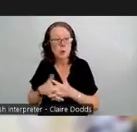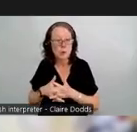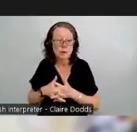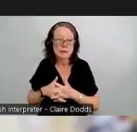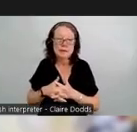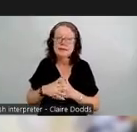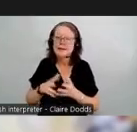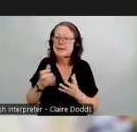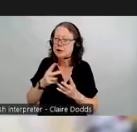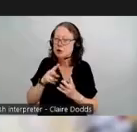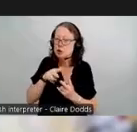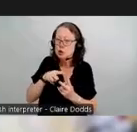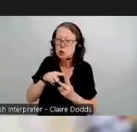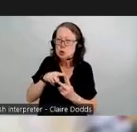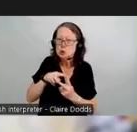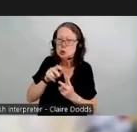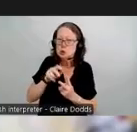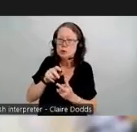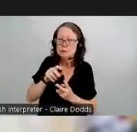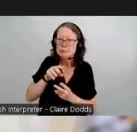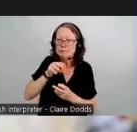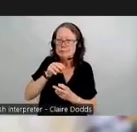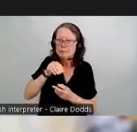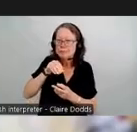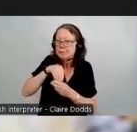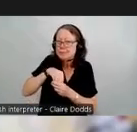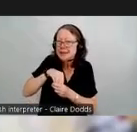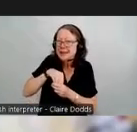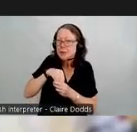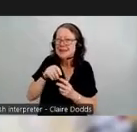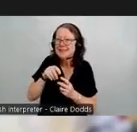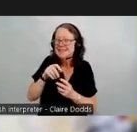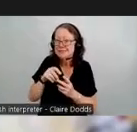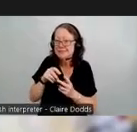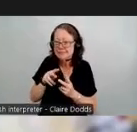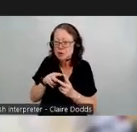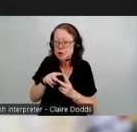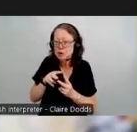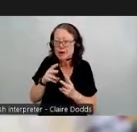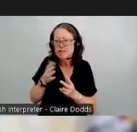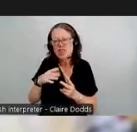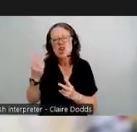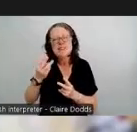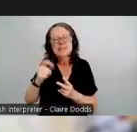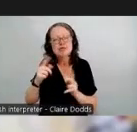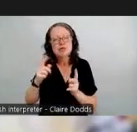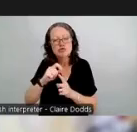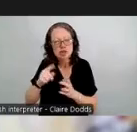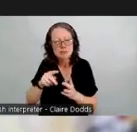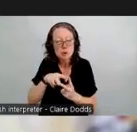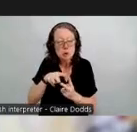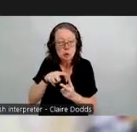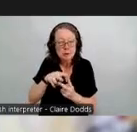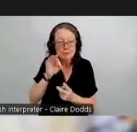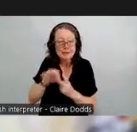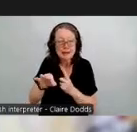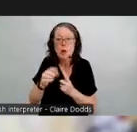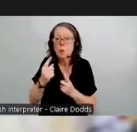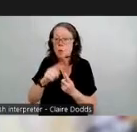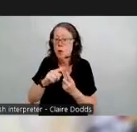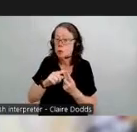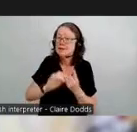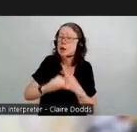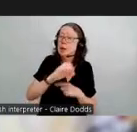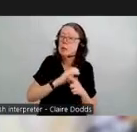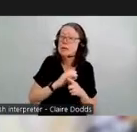called Lucky Stars, which was an evening of community cabaret of all sorts of performance. But it saw our